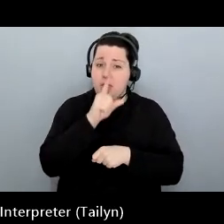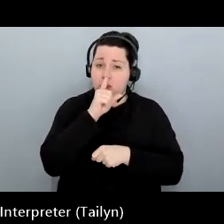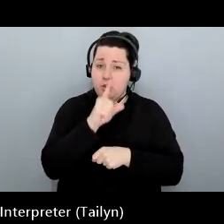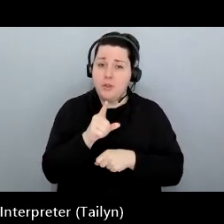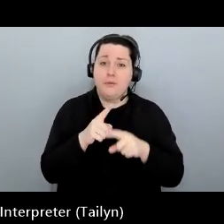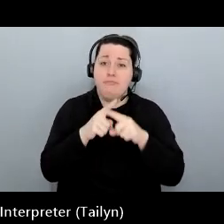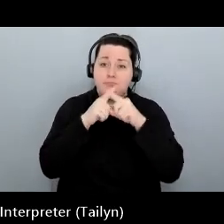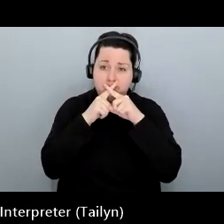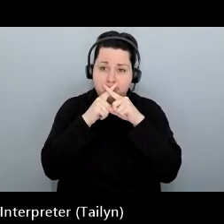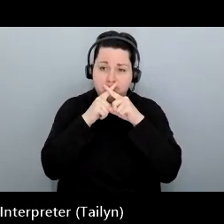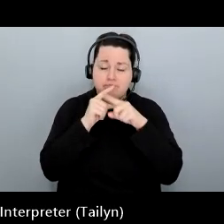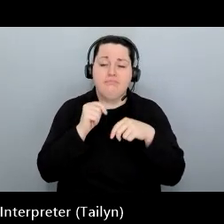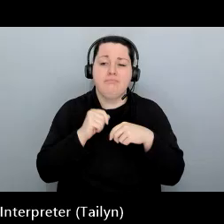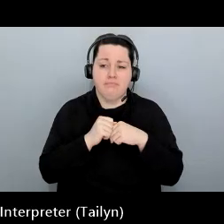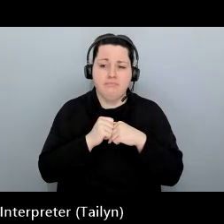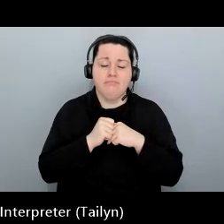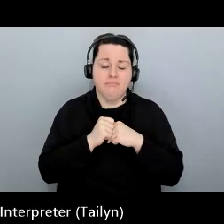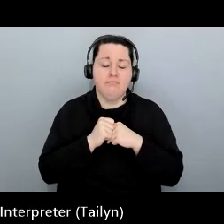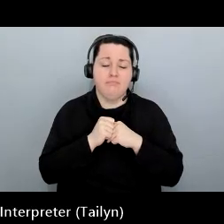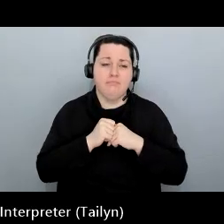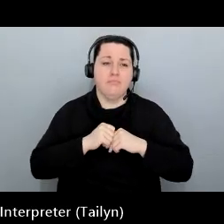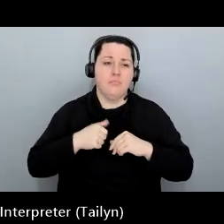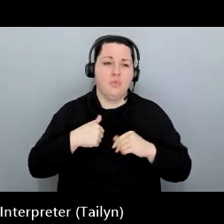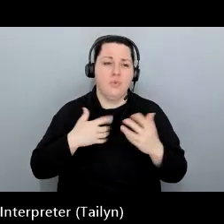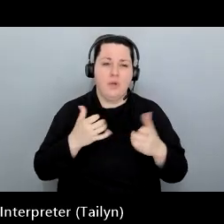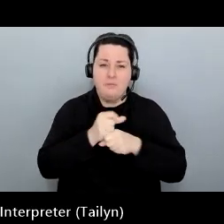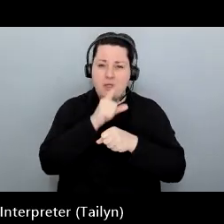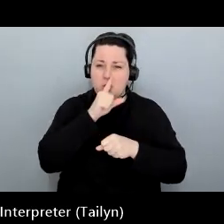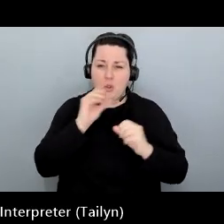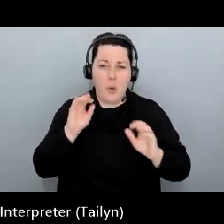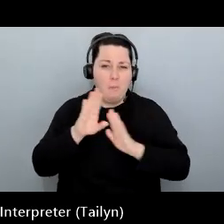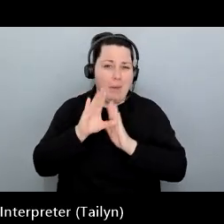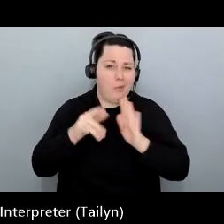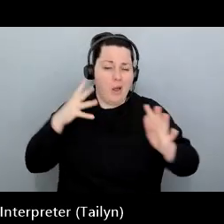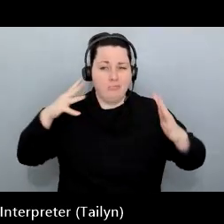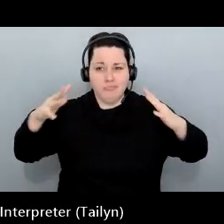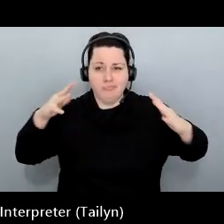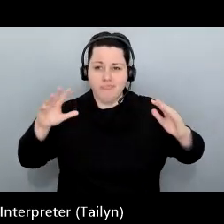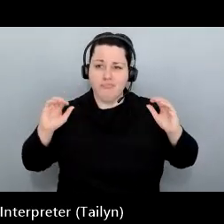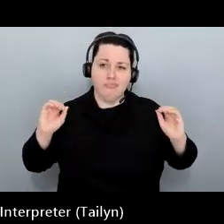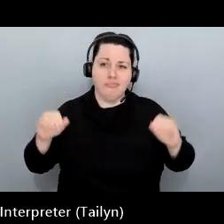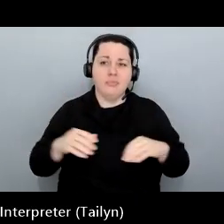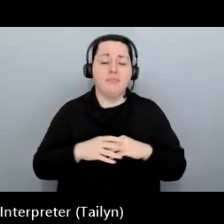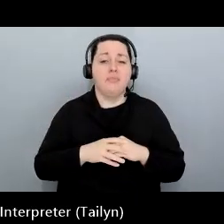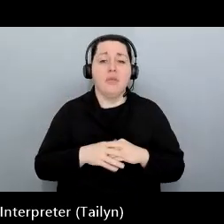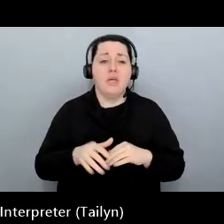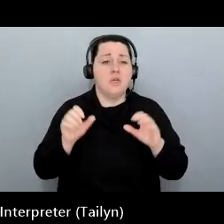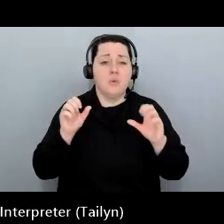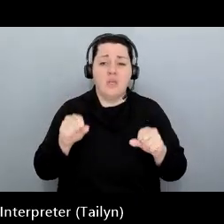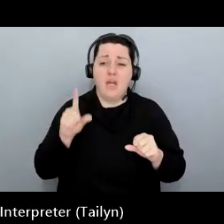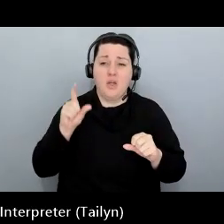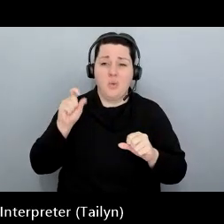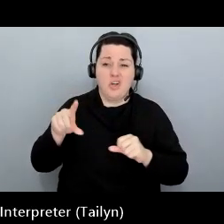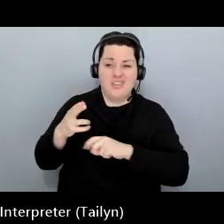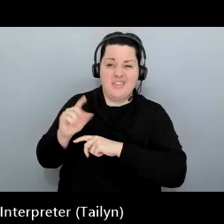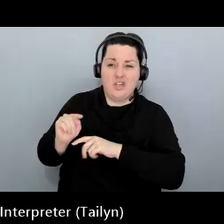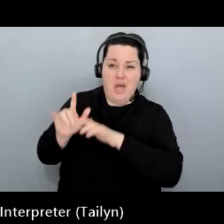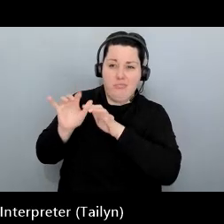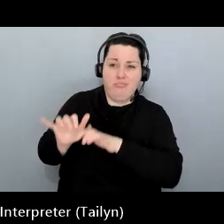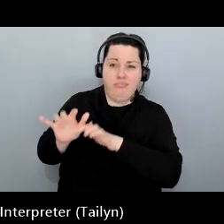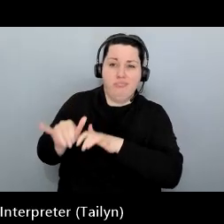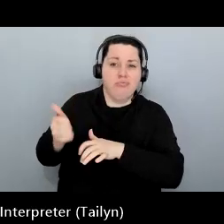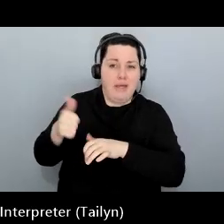mics muted during the presentation so we can minimize any background noise. And feel free to drop your questions in the chat box at